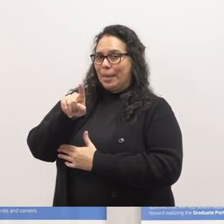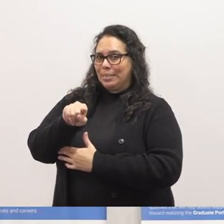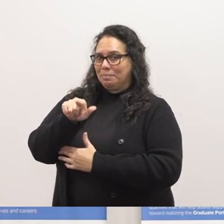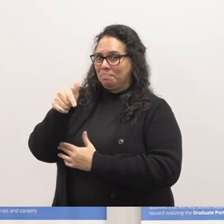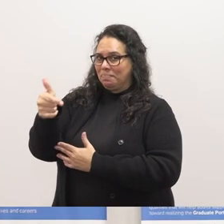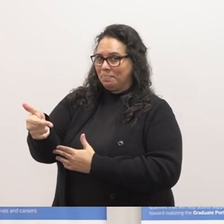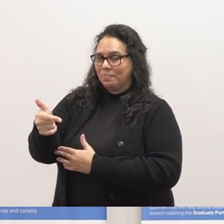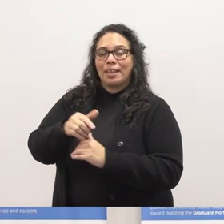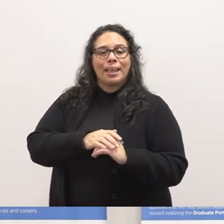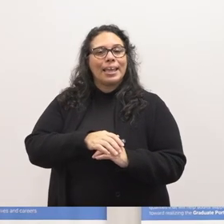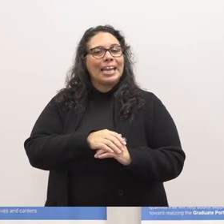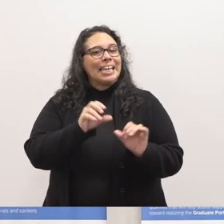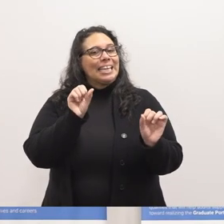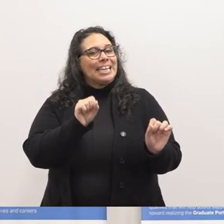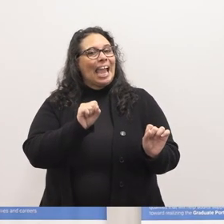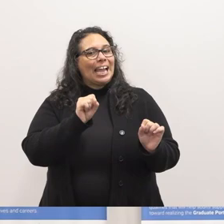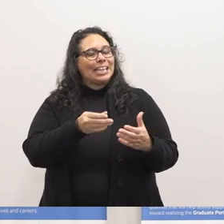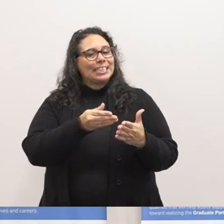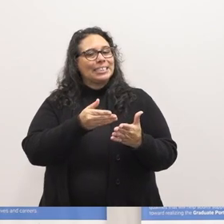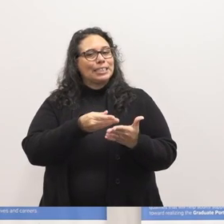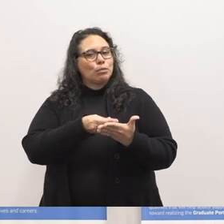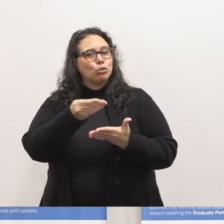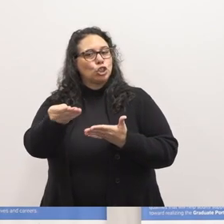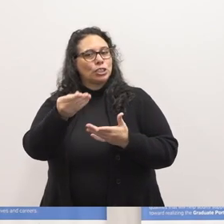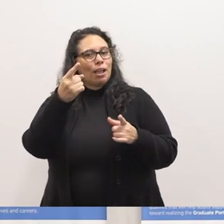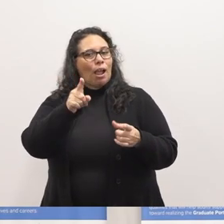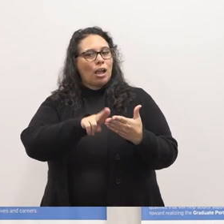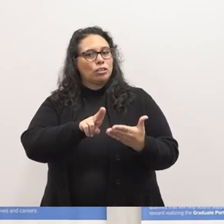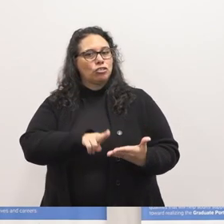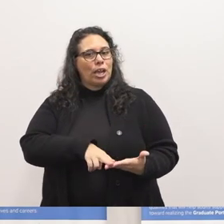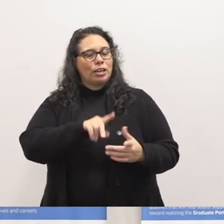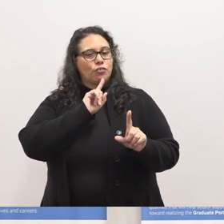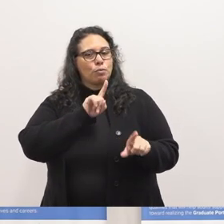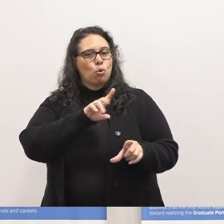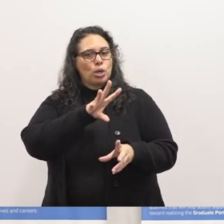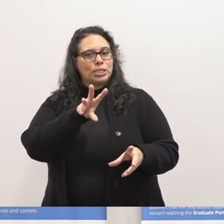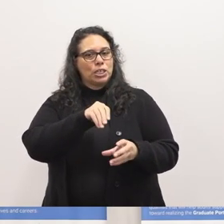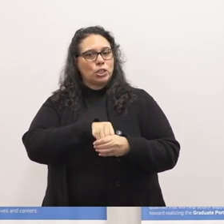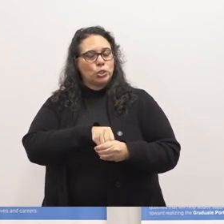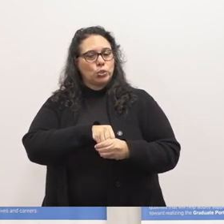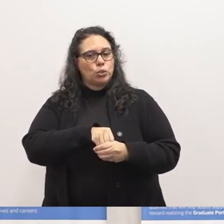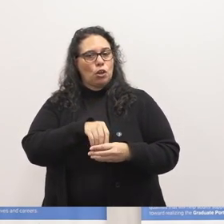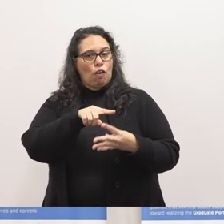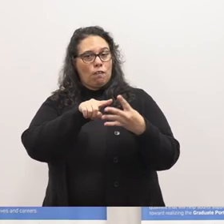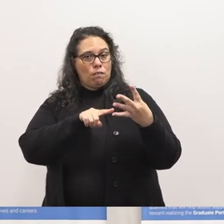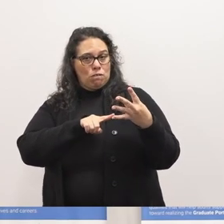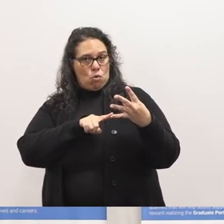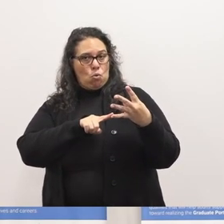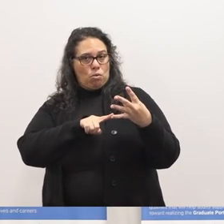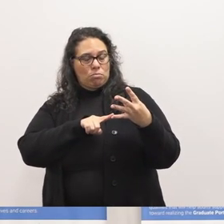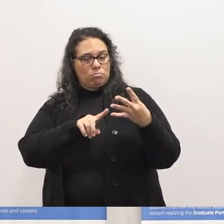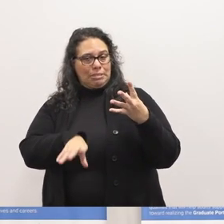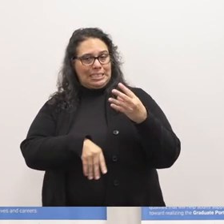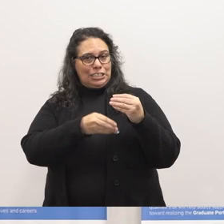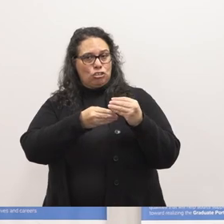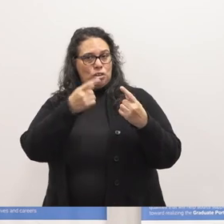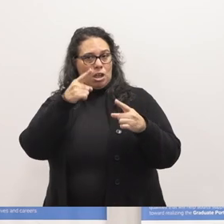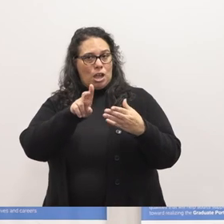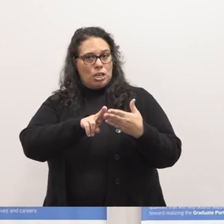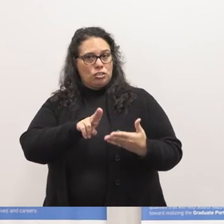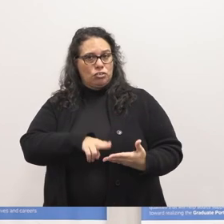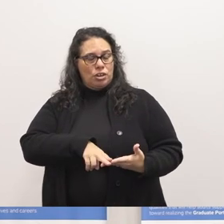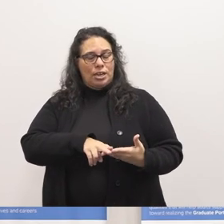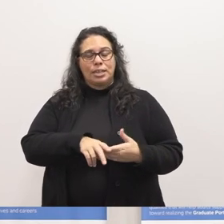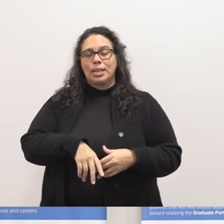Yes, the purchasing and contracts reports includes four additional contracts for guest